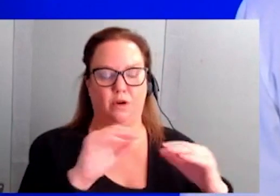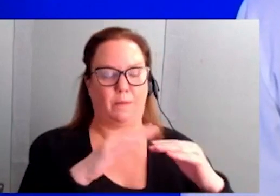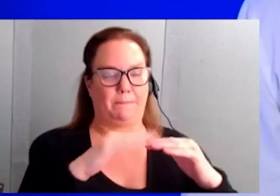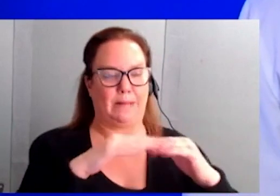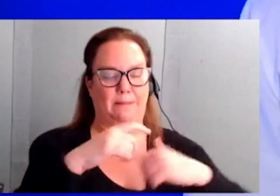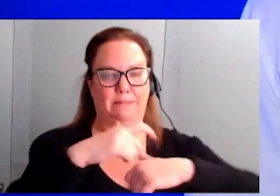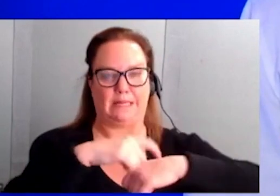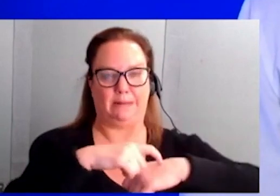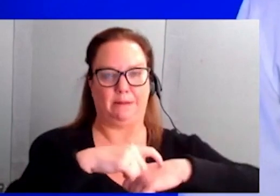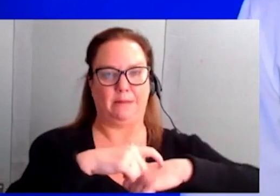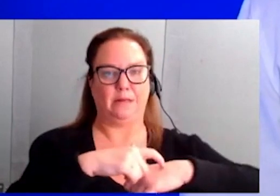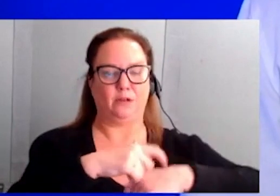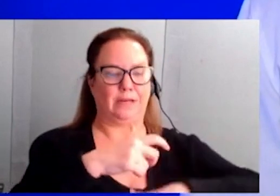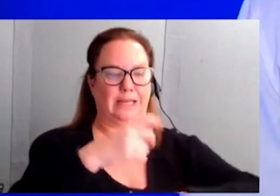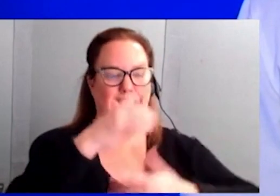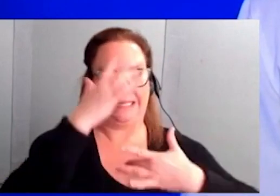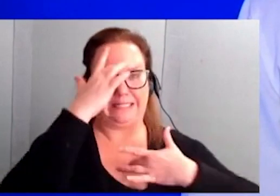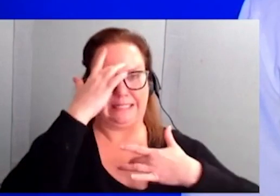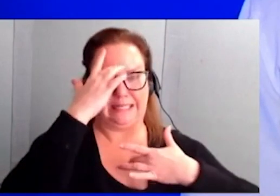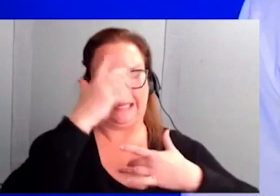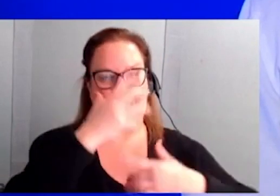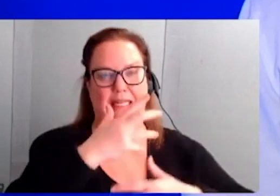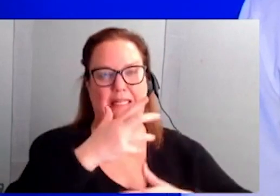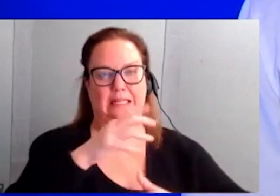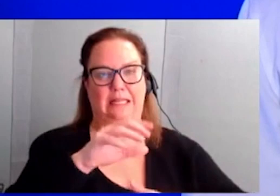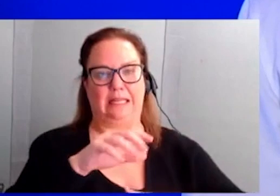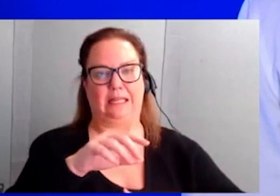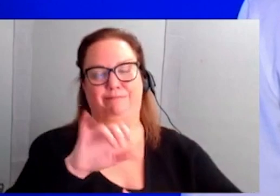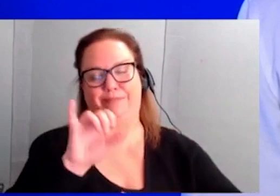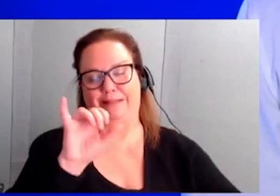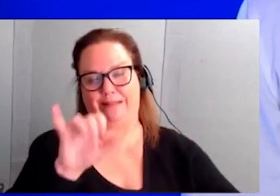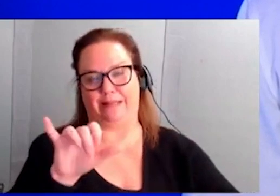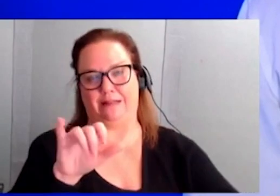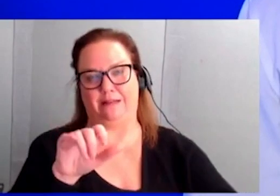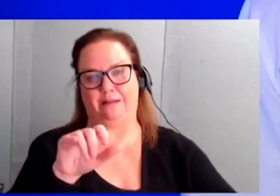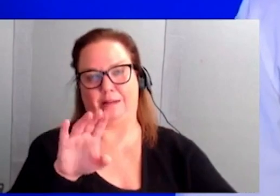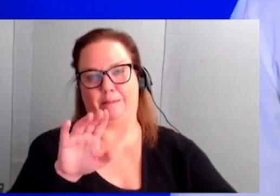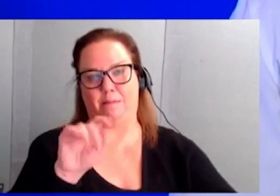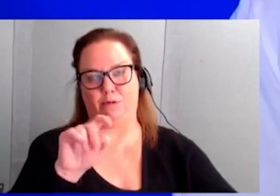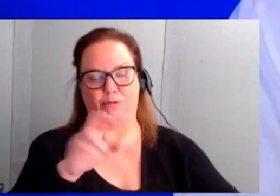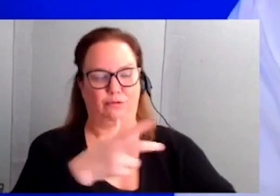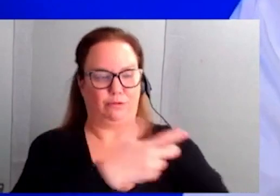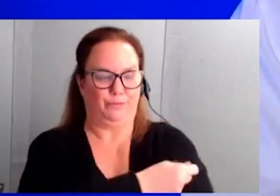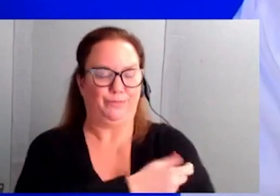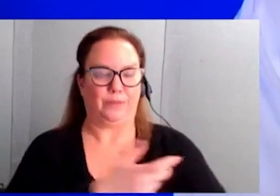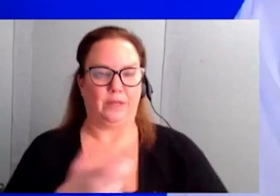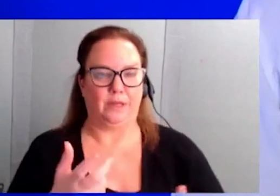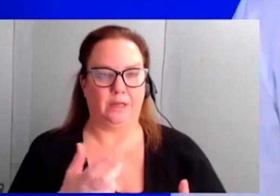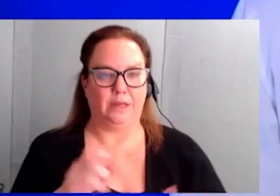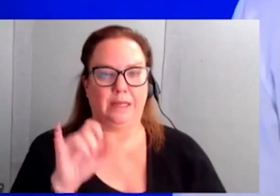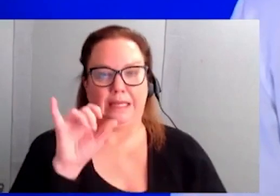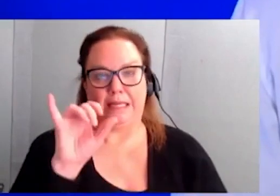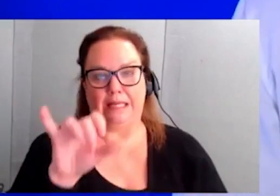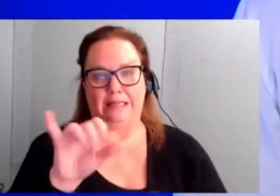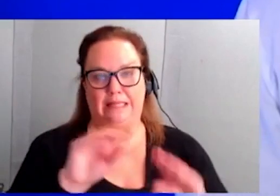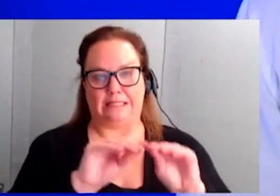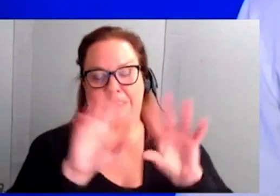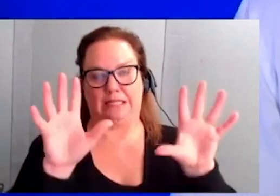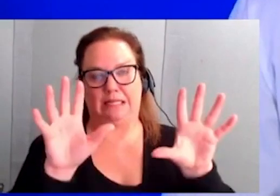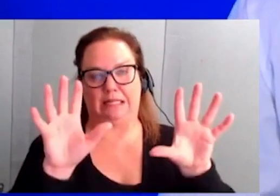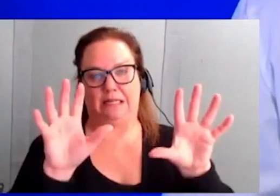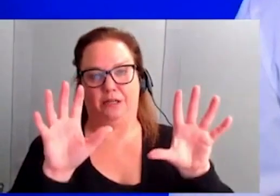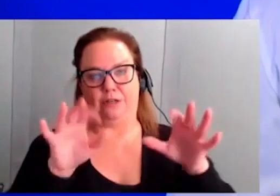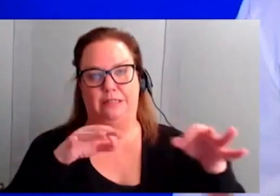between getting infected and getting that dose of vaccine. So that is the clear